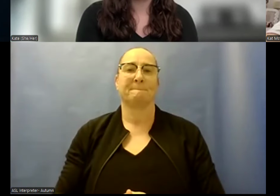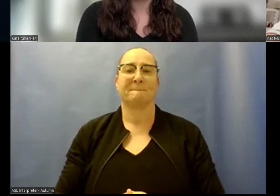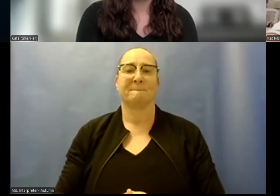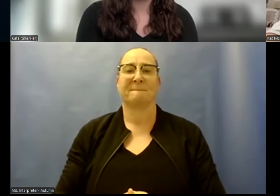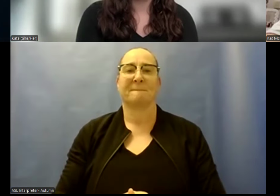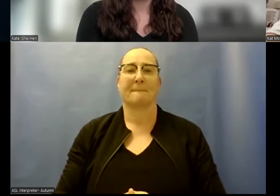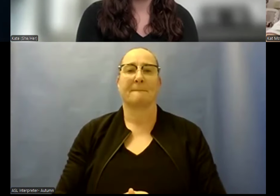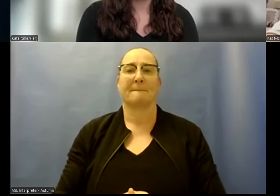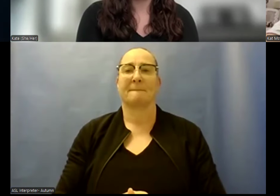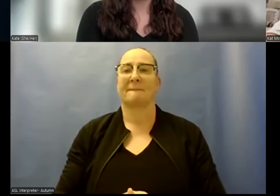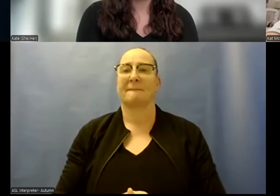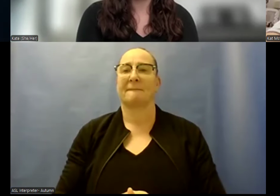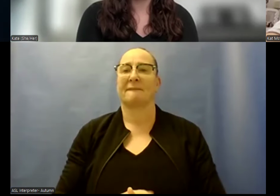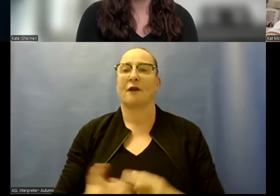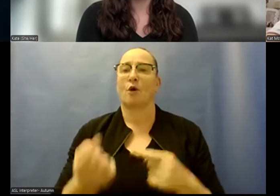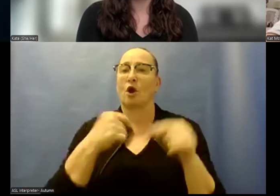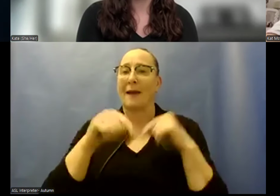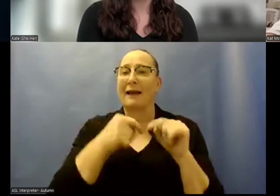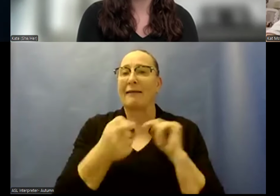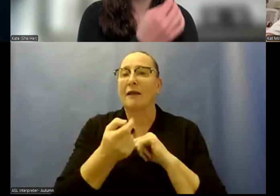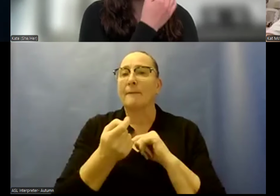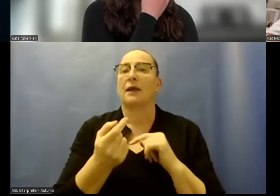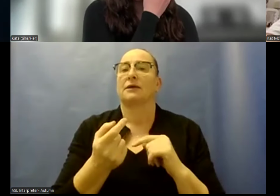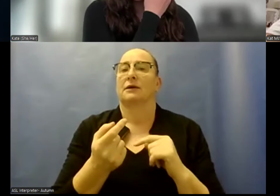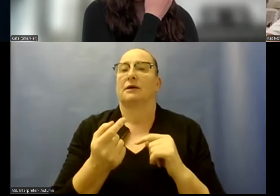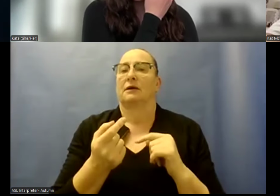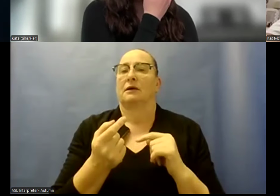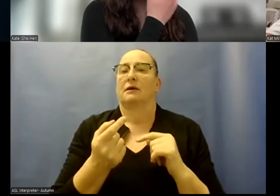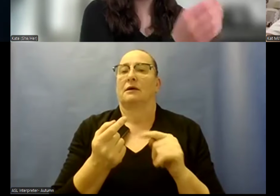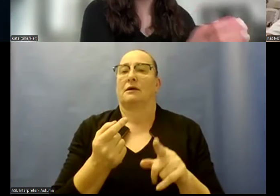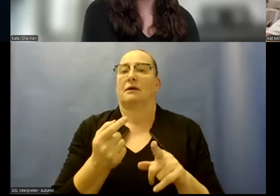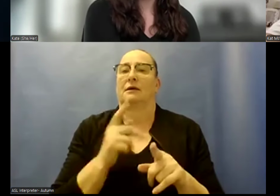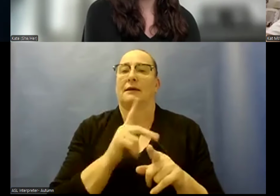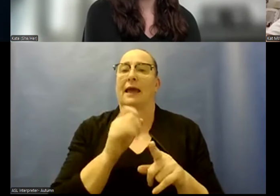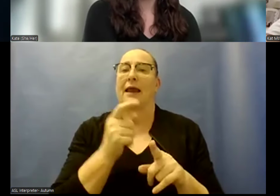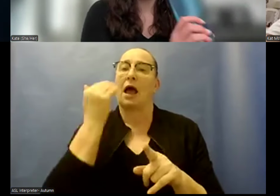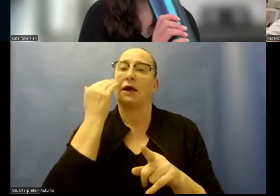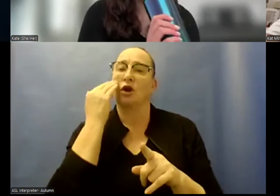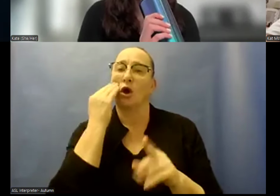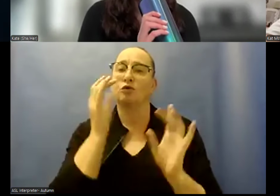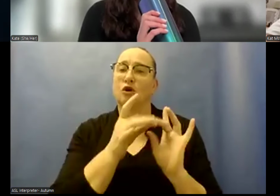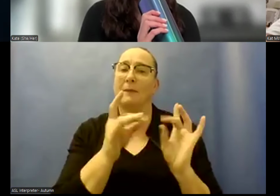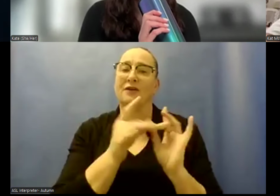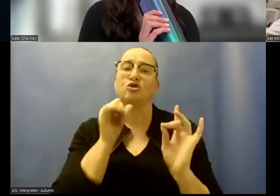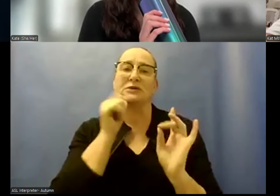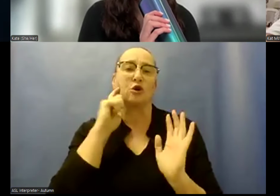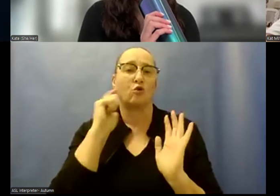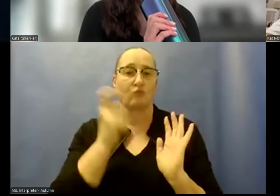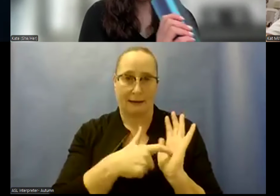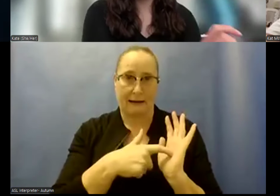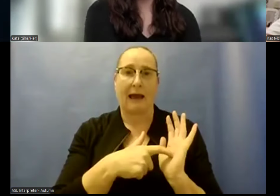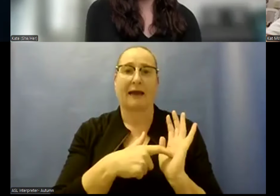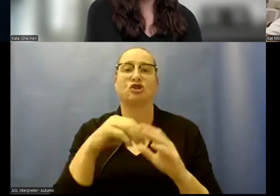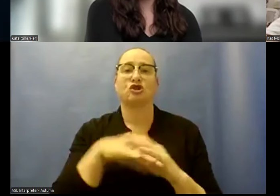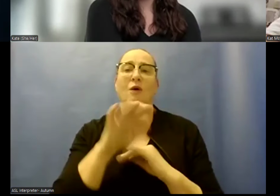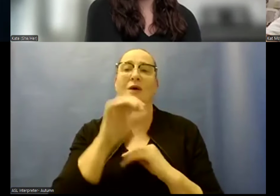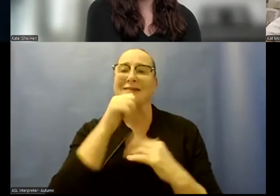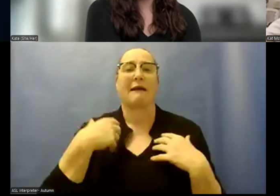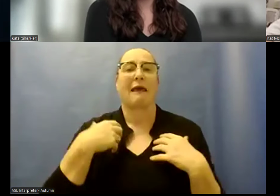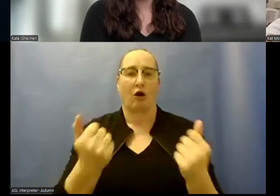I do just want to go back just a little bit. Kat, I know you mentioned that you didn't recognize that you were in an unhealthy or